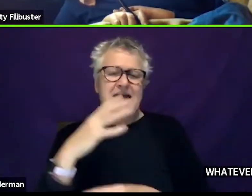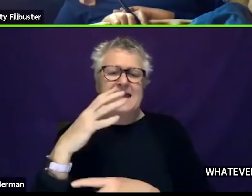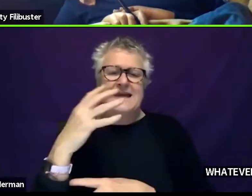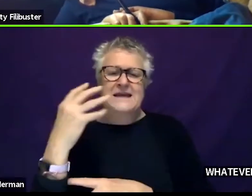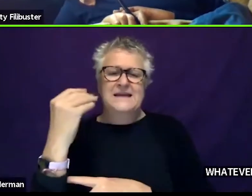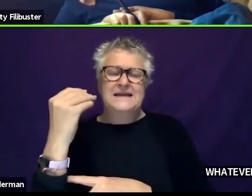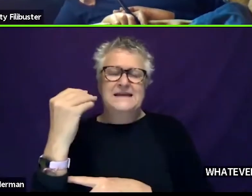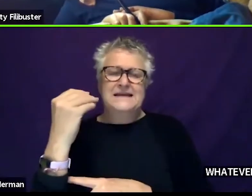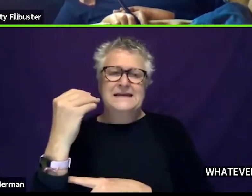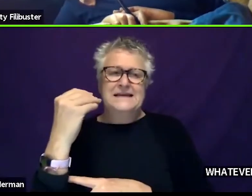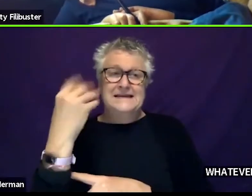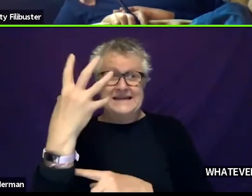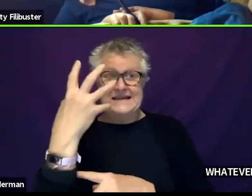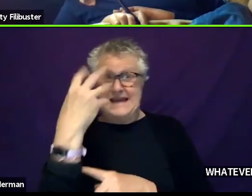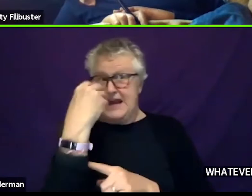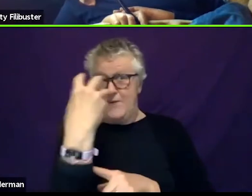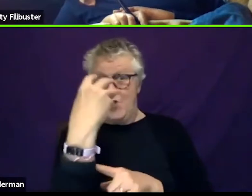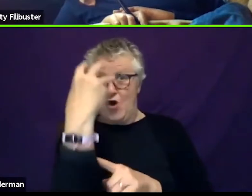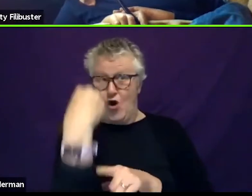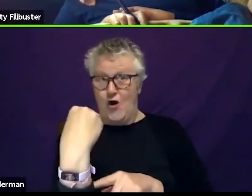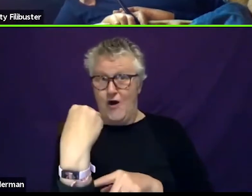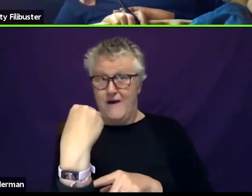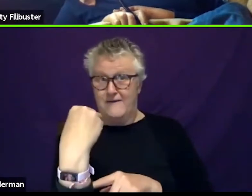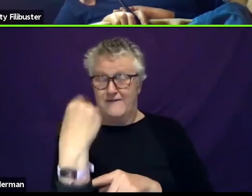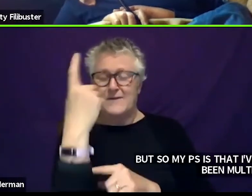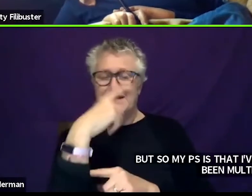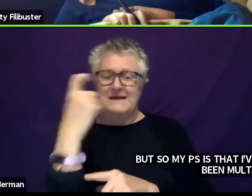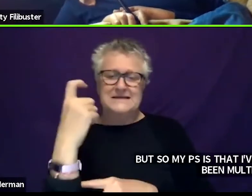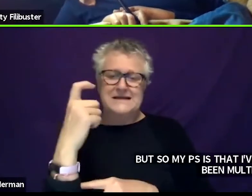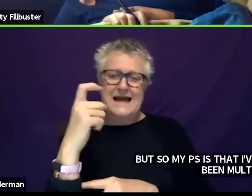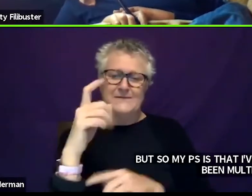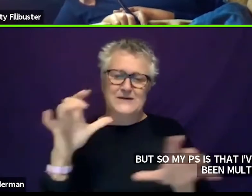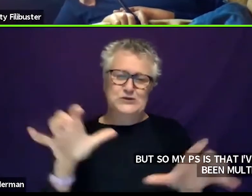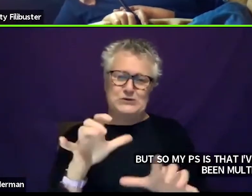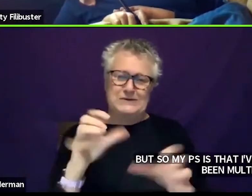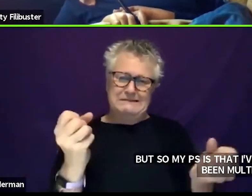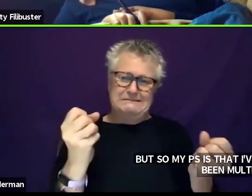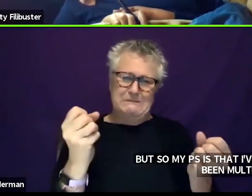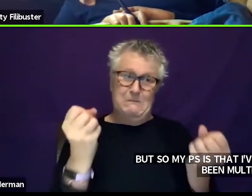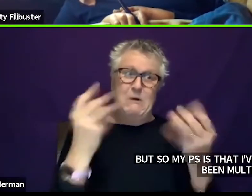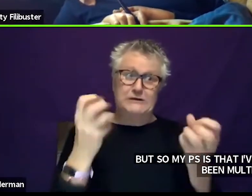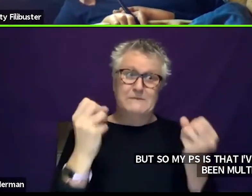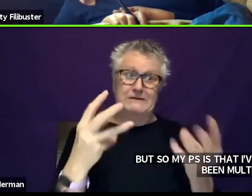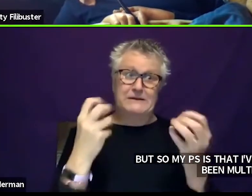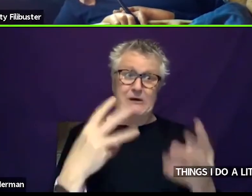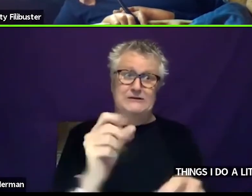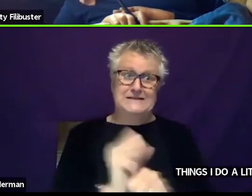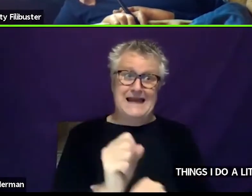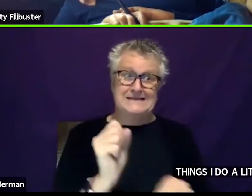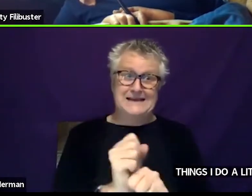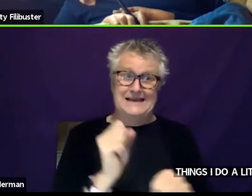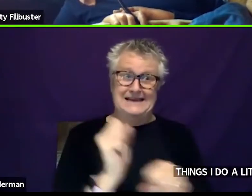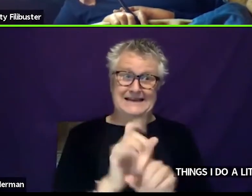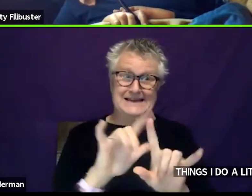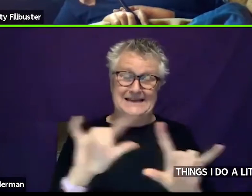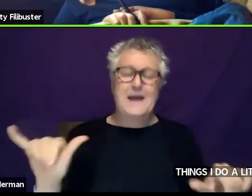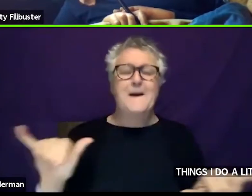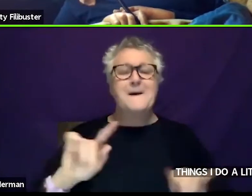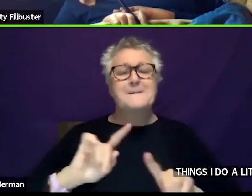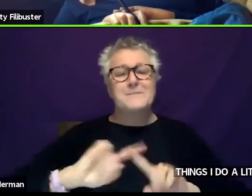multitasking at things I do a little bit better than tech. And but you know, I've had an ear, I've been